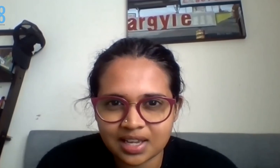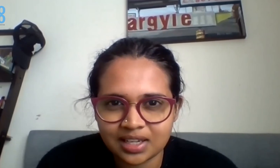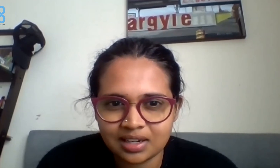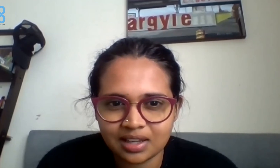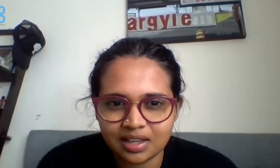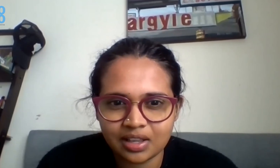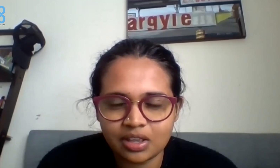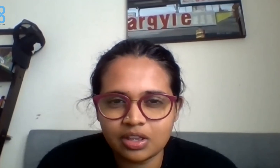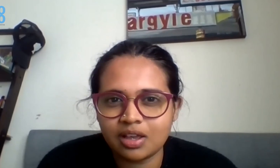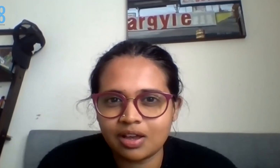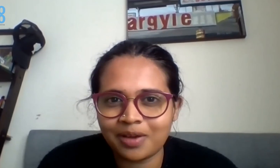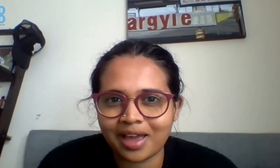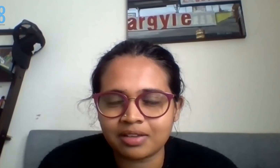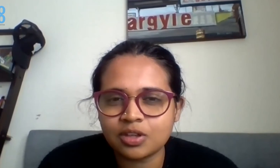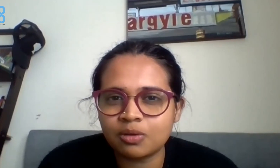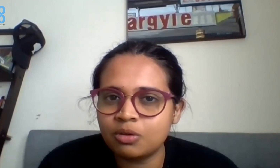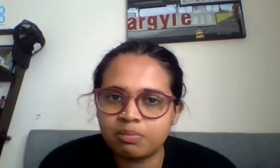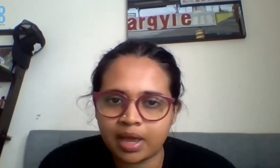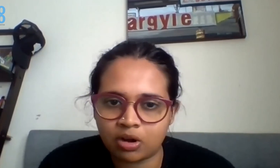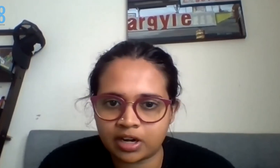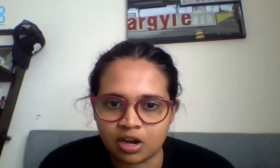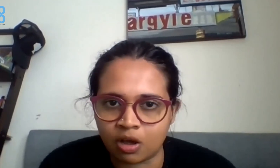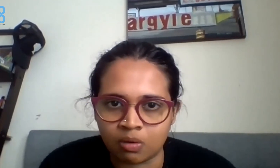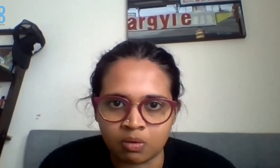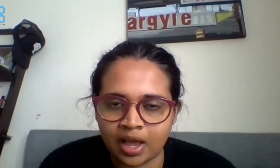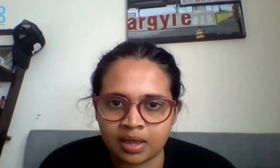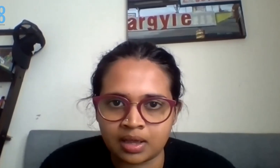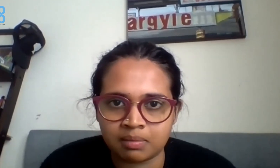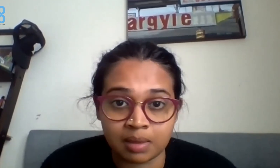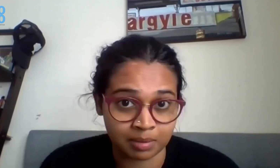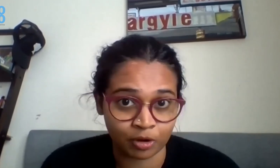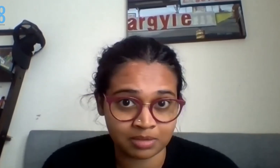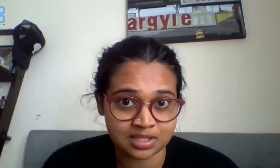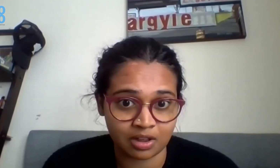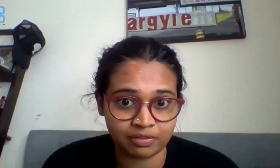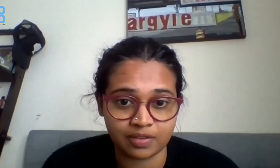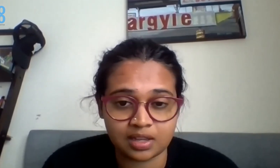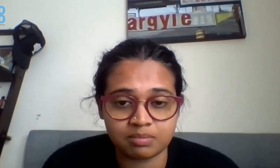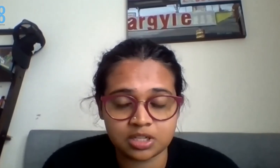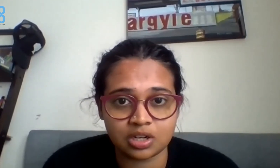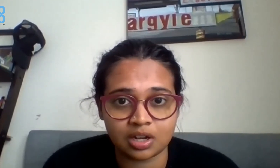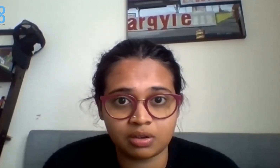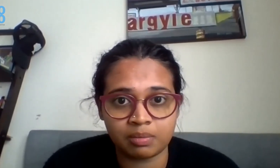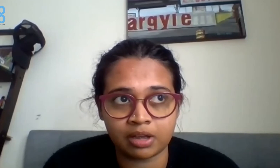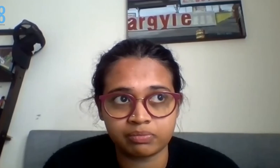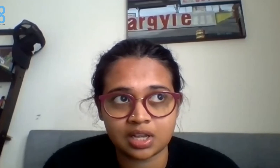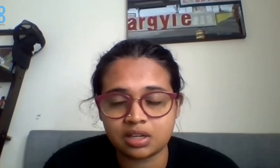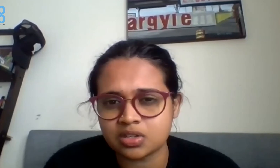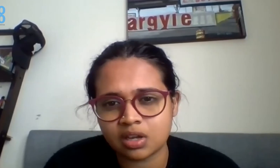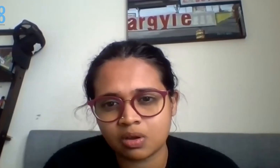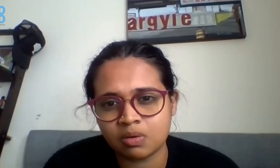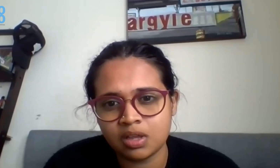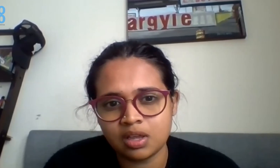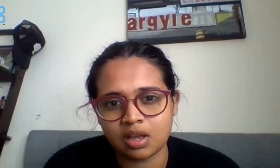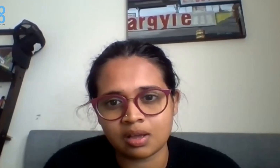that for a second? Okay, so you might already know I am an immigrant myself. I came to Chicago about 10